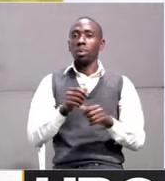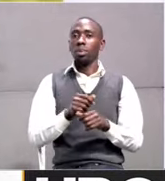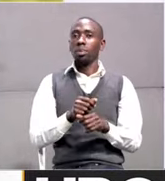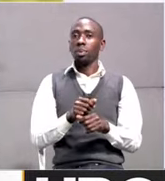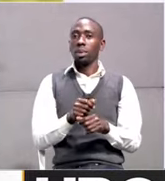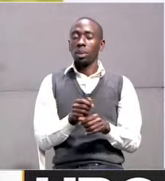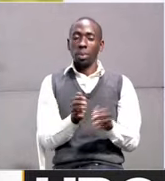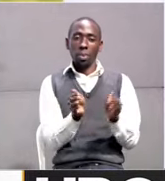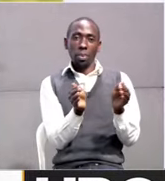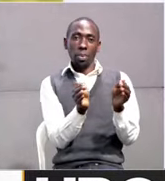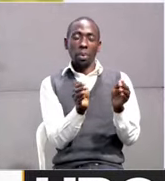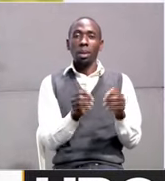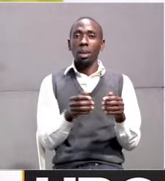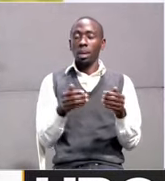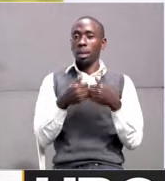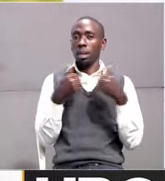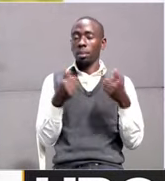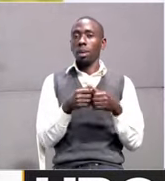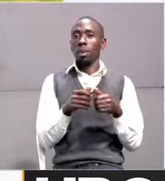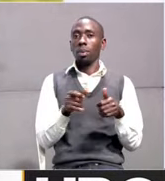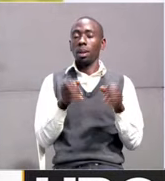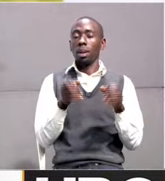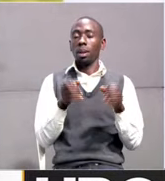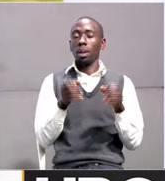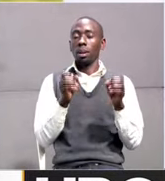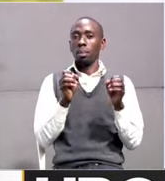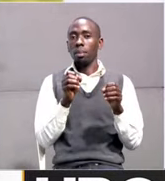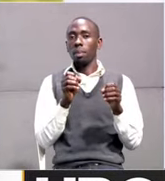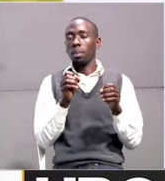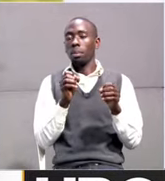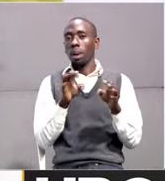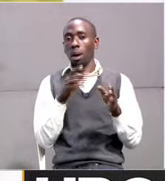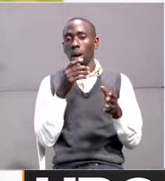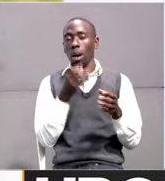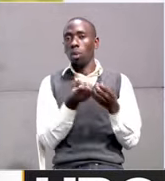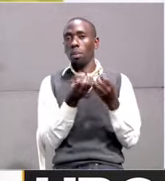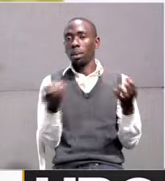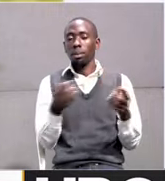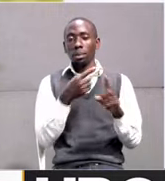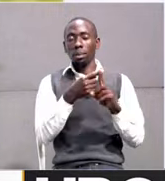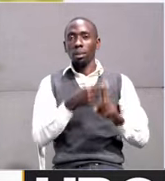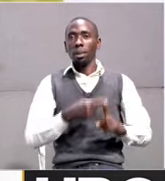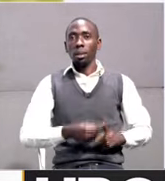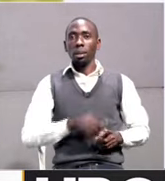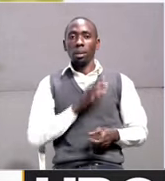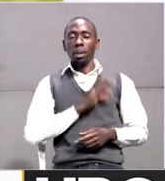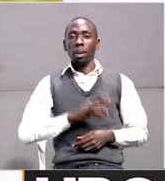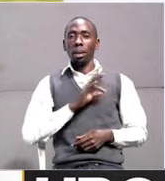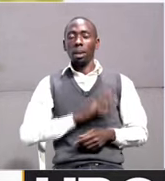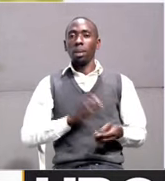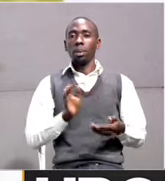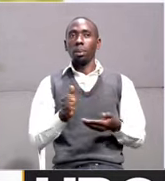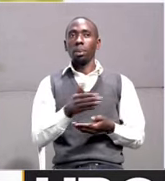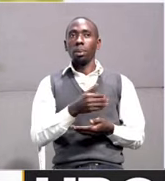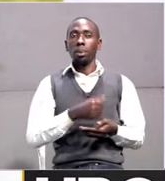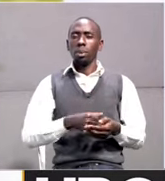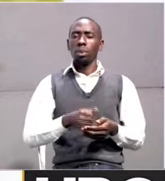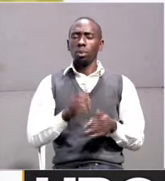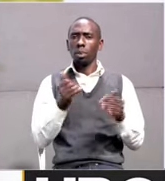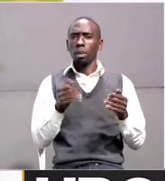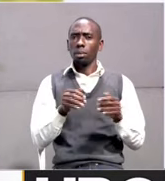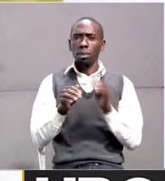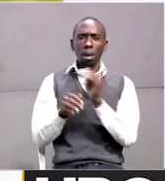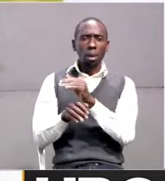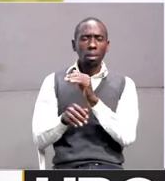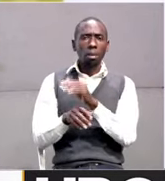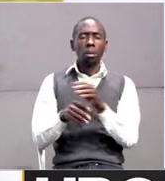He did not tell us how how much he earns. Find out how much he earns.